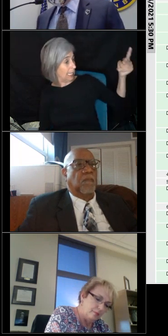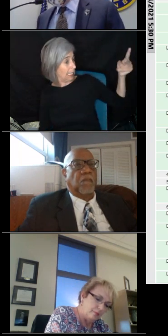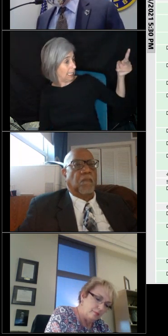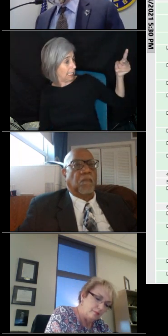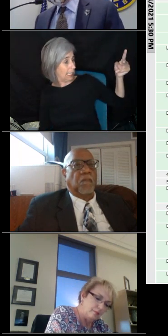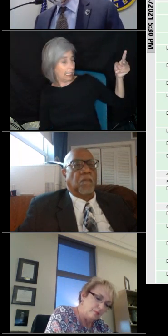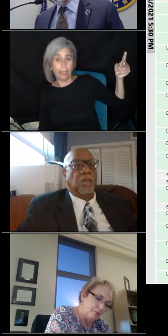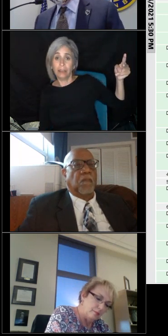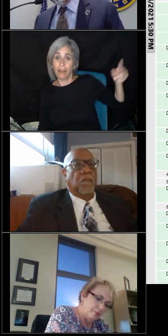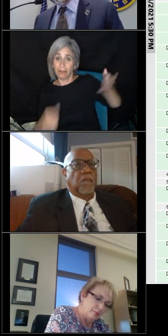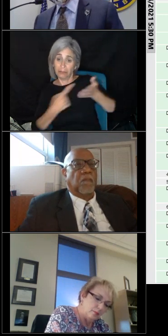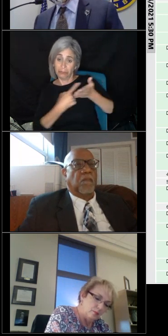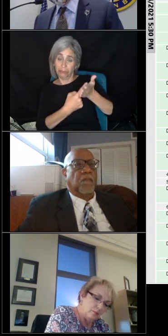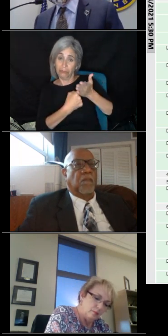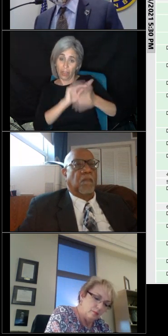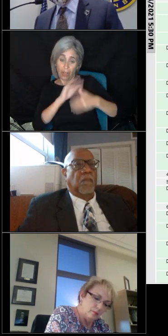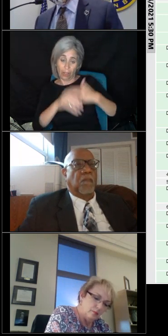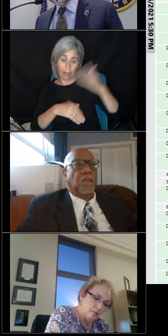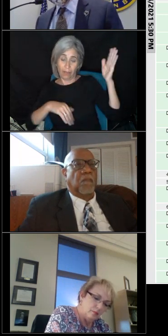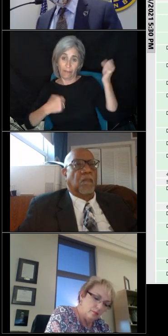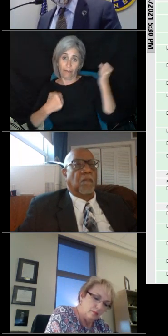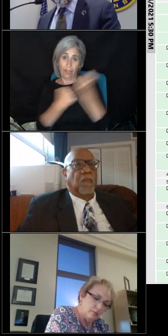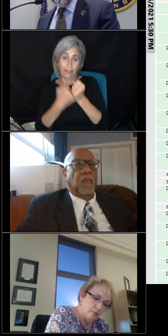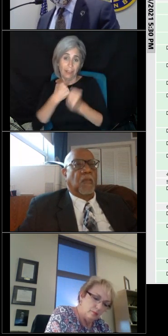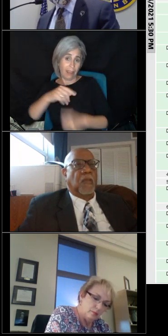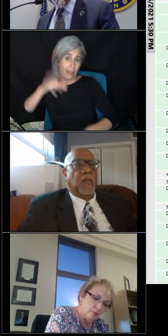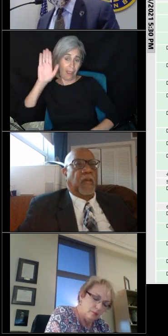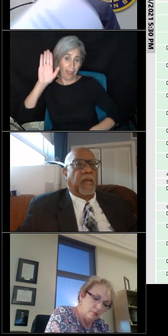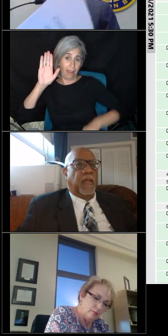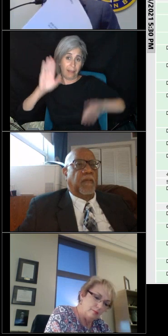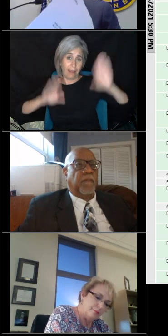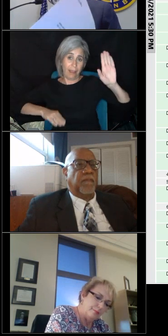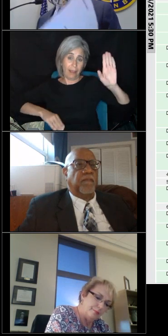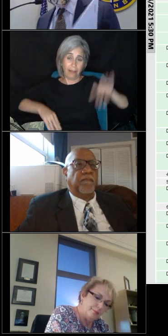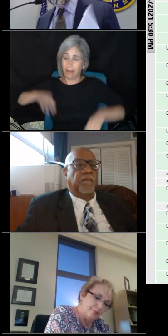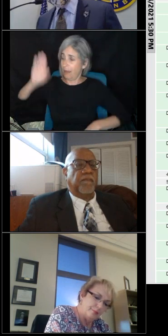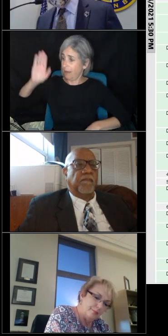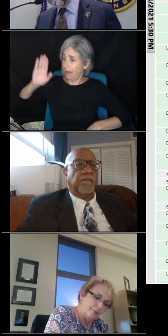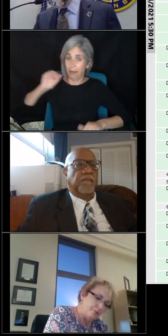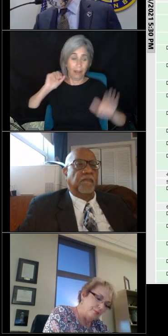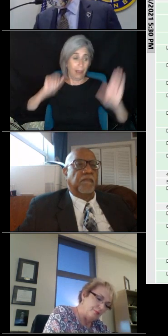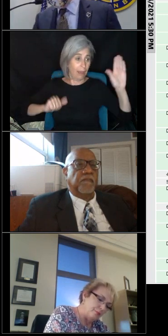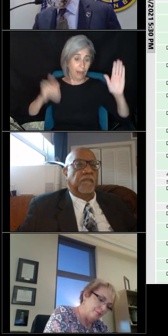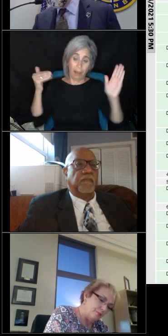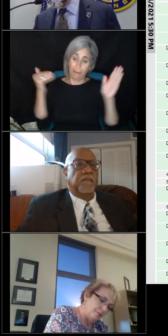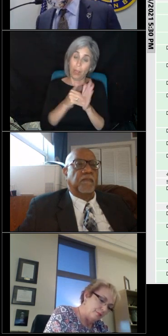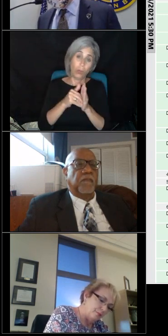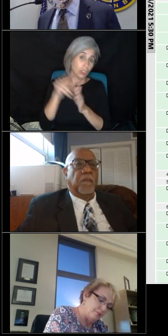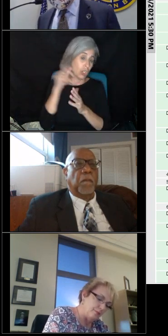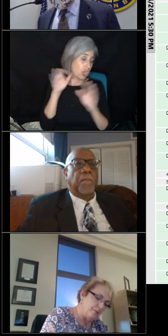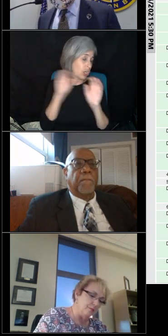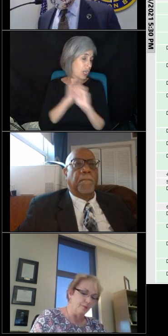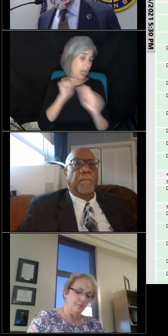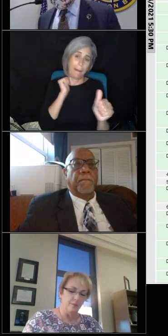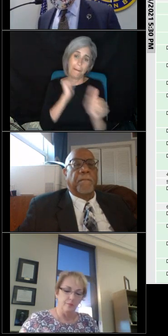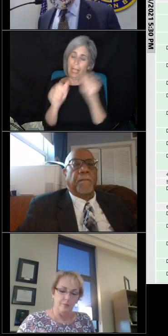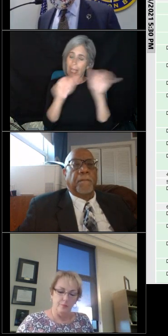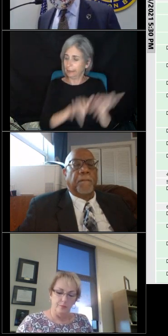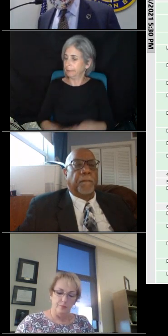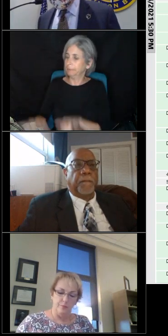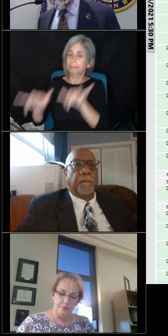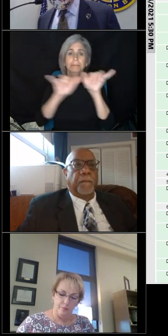Seeing no further discussion, all those in favor state so by saying aye. Aye. Aye. Any opposed? Hearing none, motion